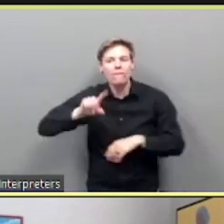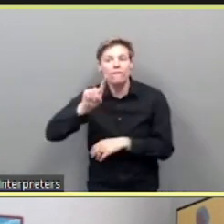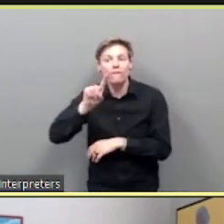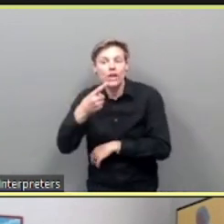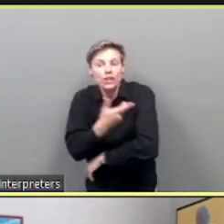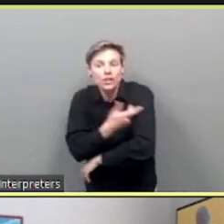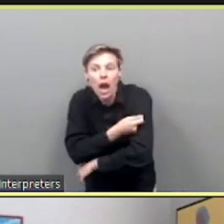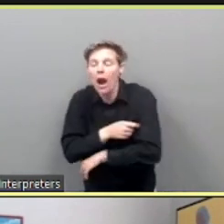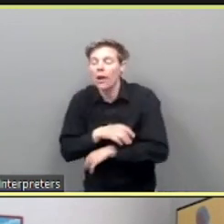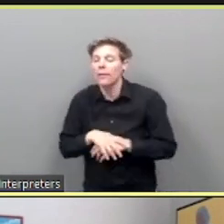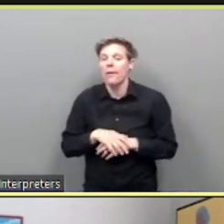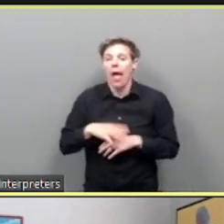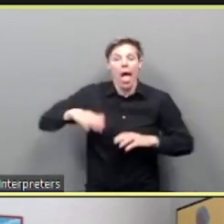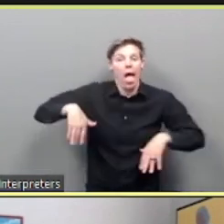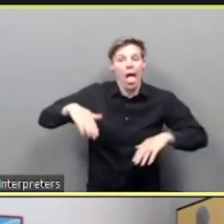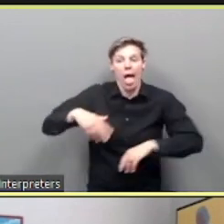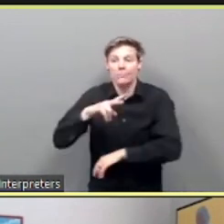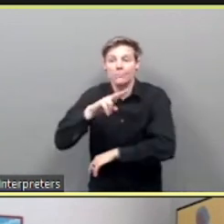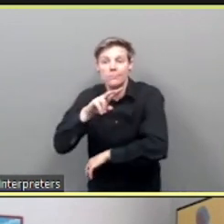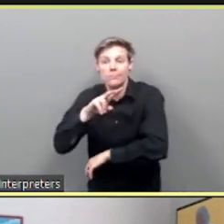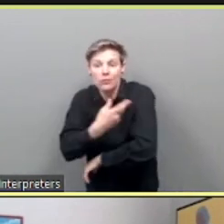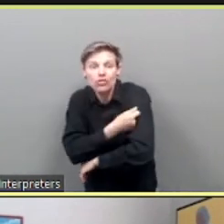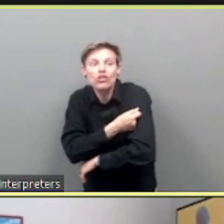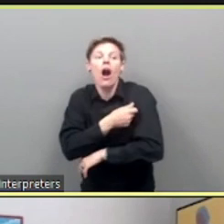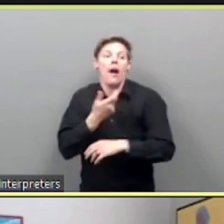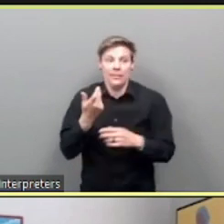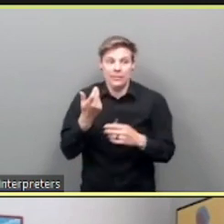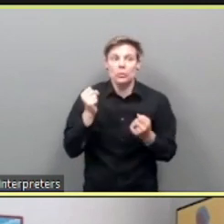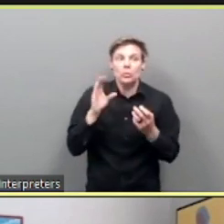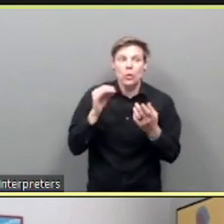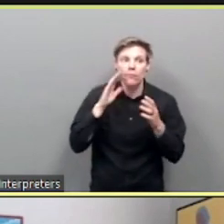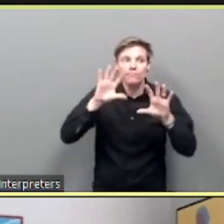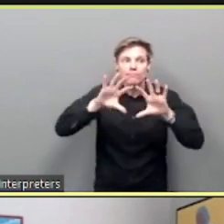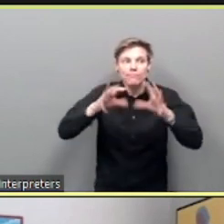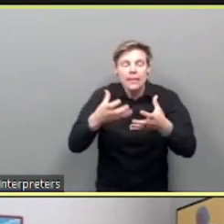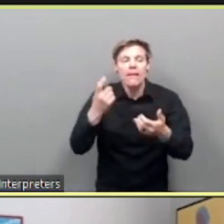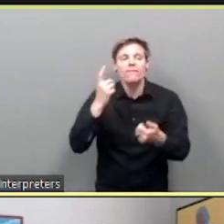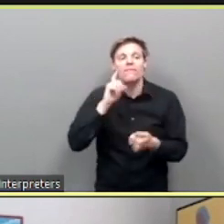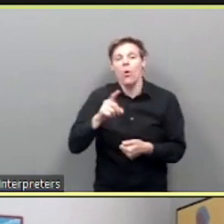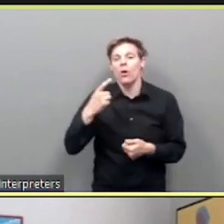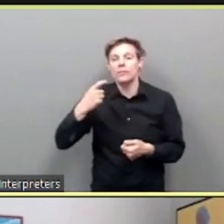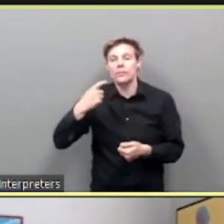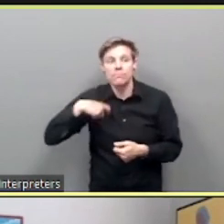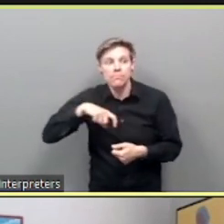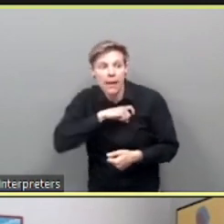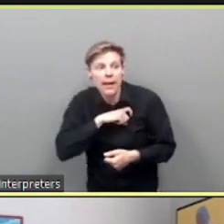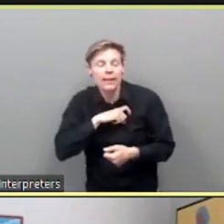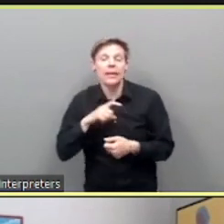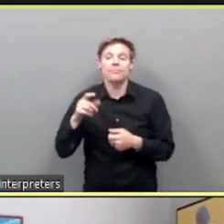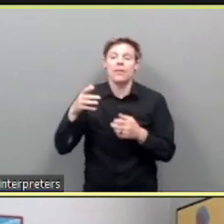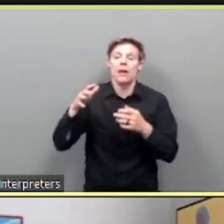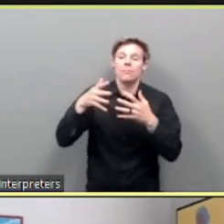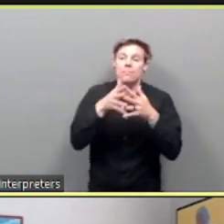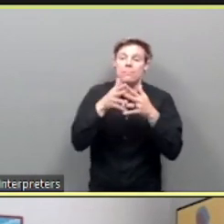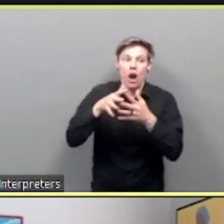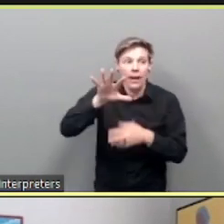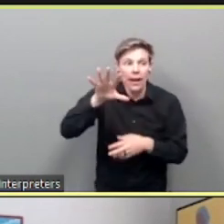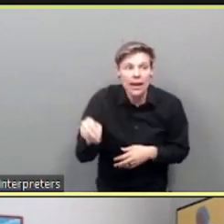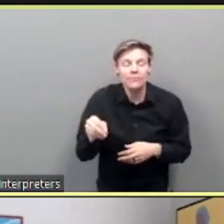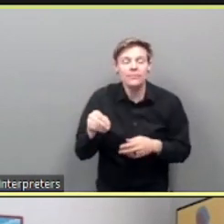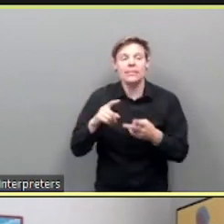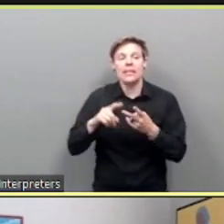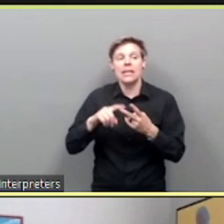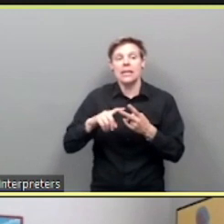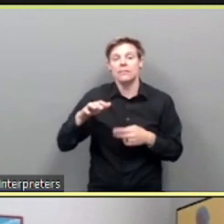gap between Hispanic, Latino, and African American populations. We're doing better every week, but there's a gap